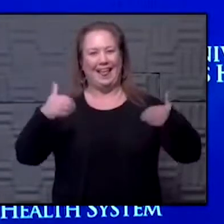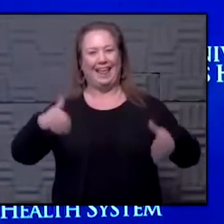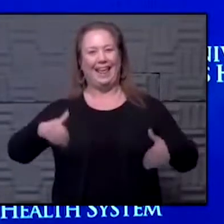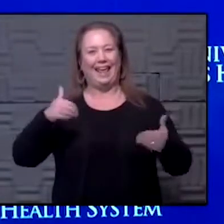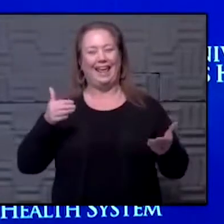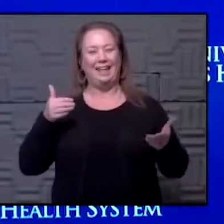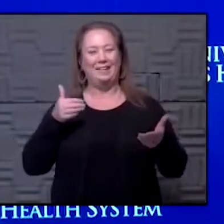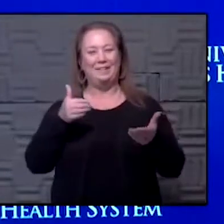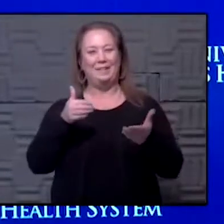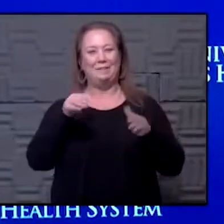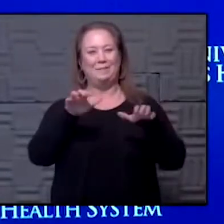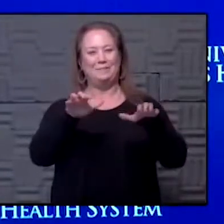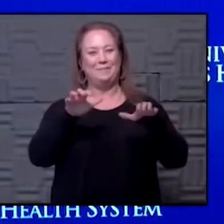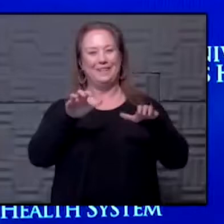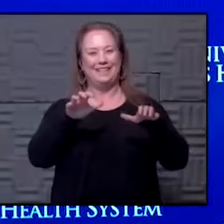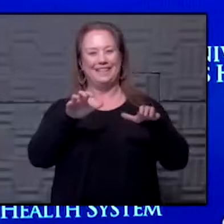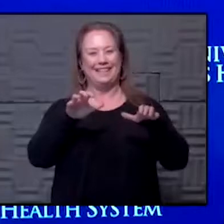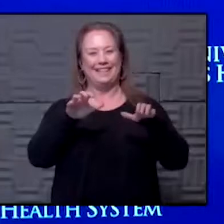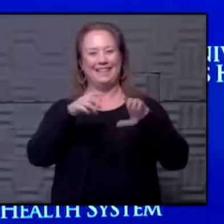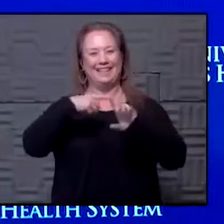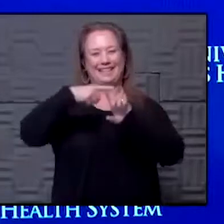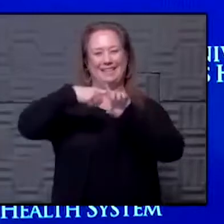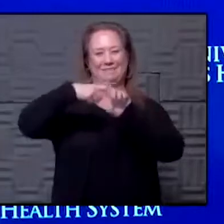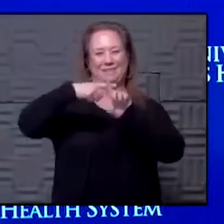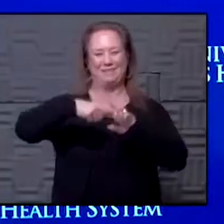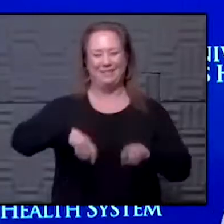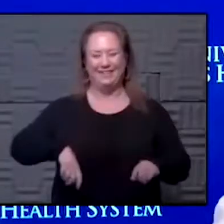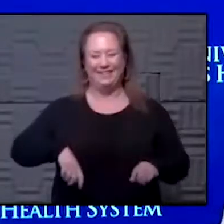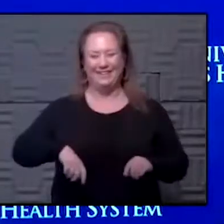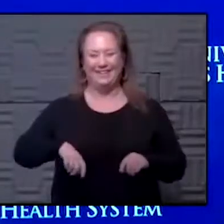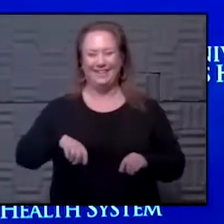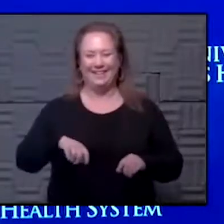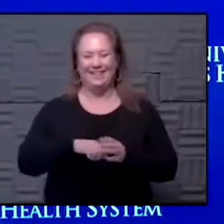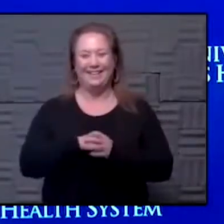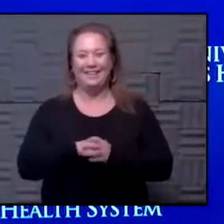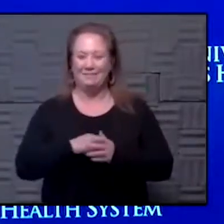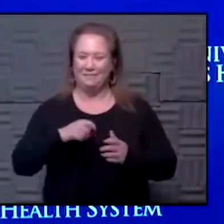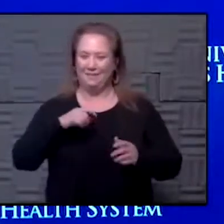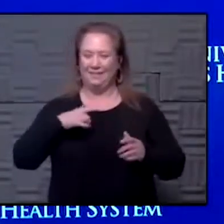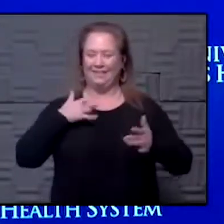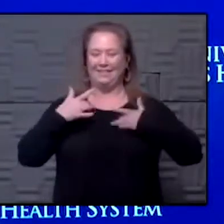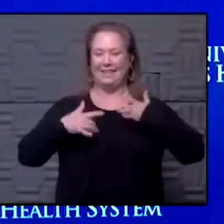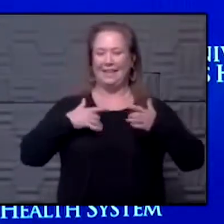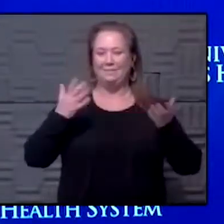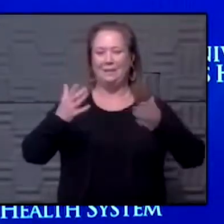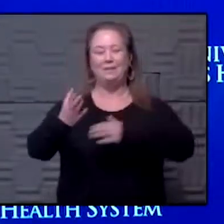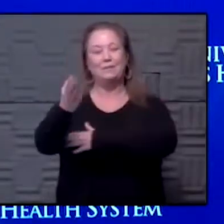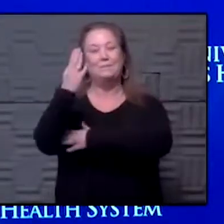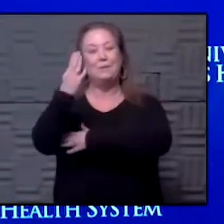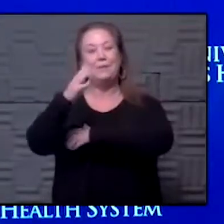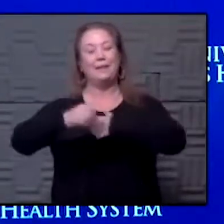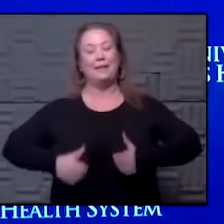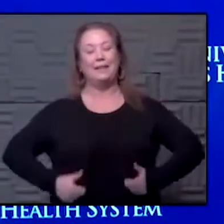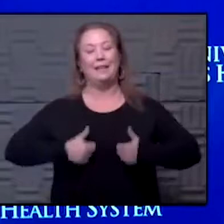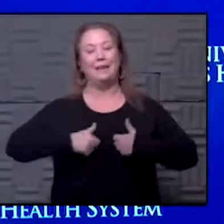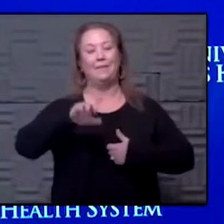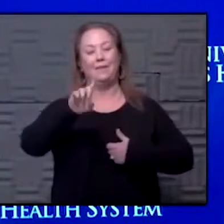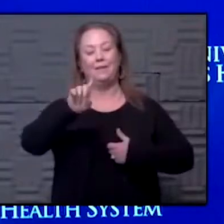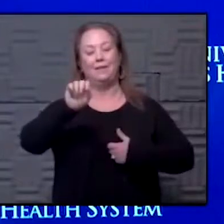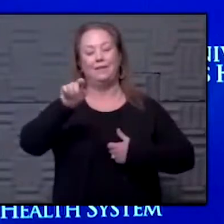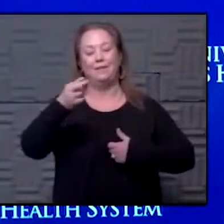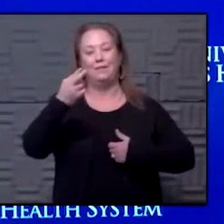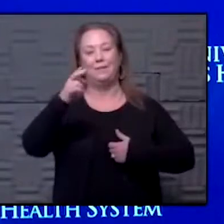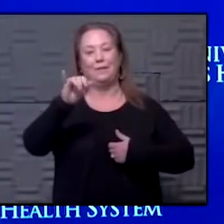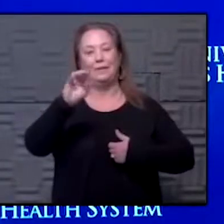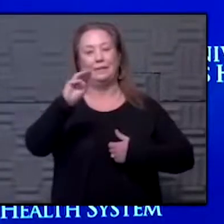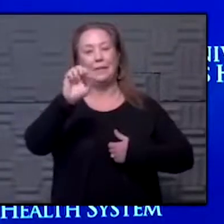get close to the freezing line here in Kansas City. Yes. We are so delighted to be here with you this morning, broadcasting live from the Dall Simons Family